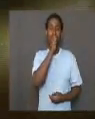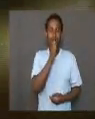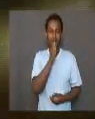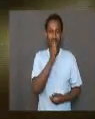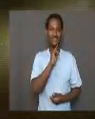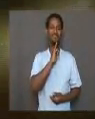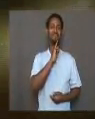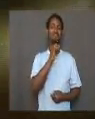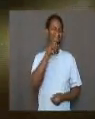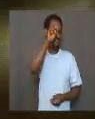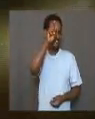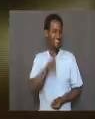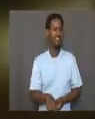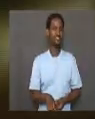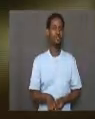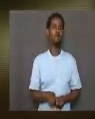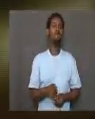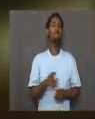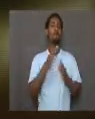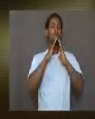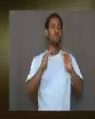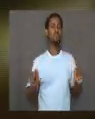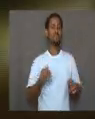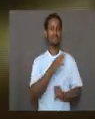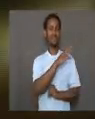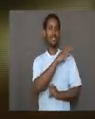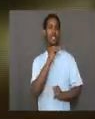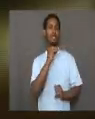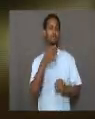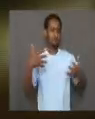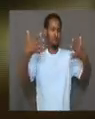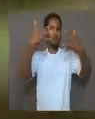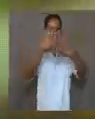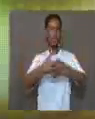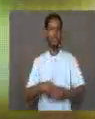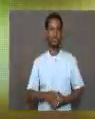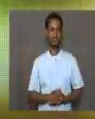Tolerance is essential for peace and cooperation.